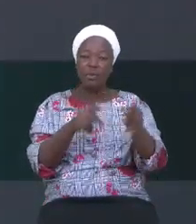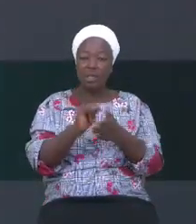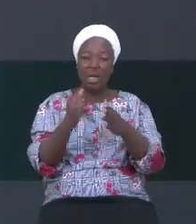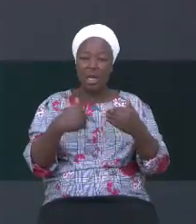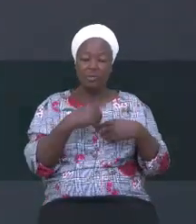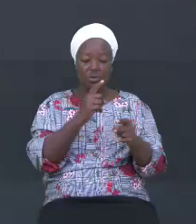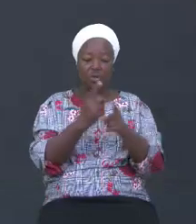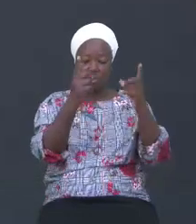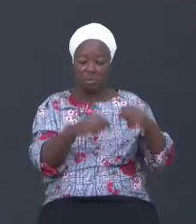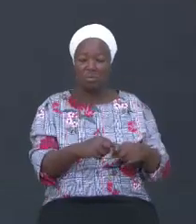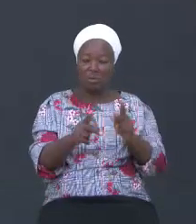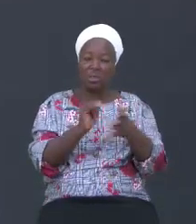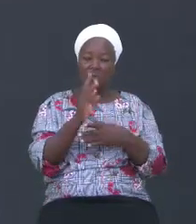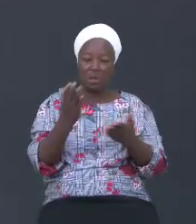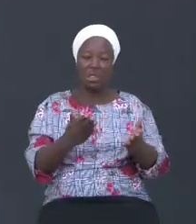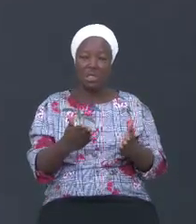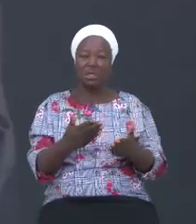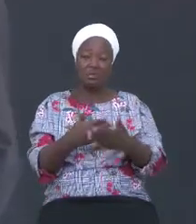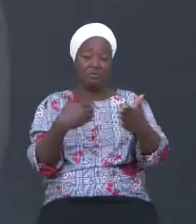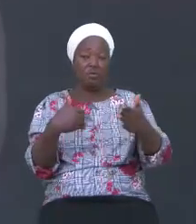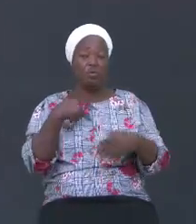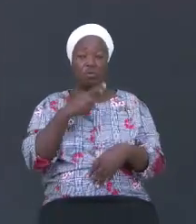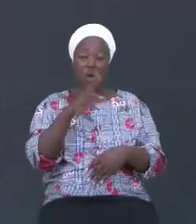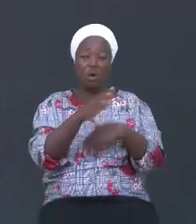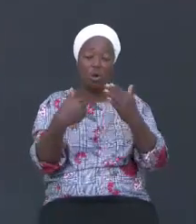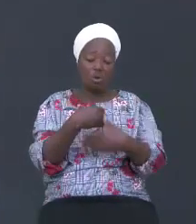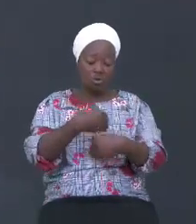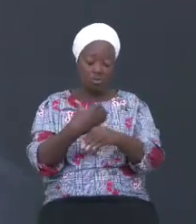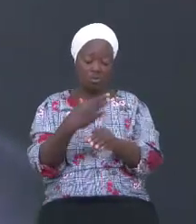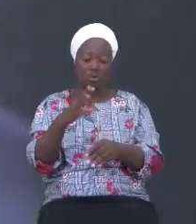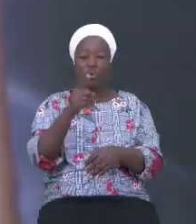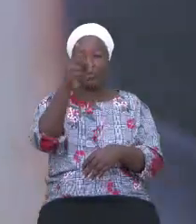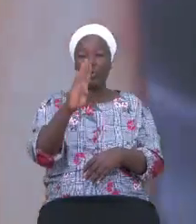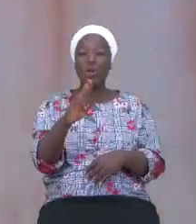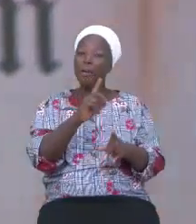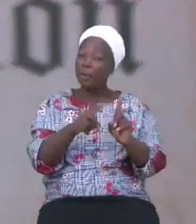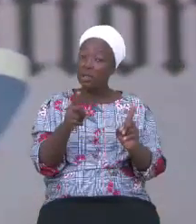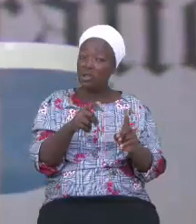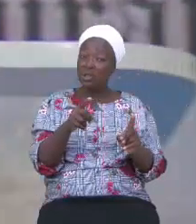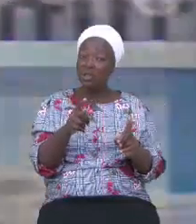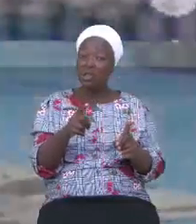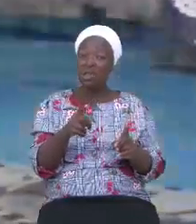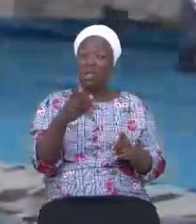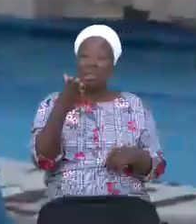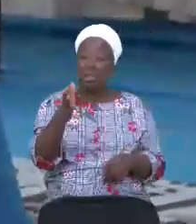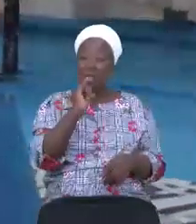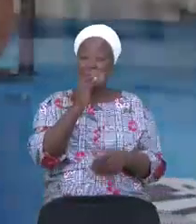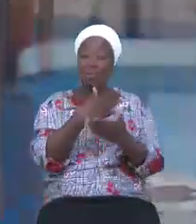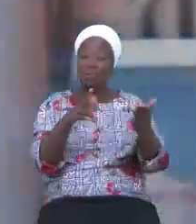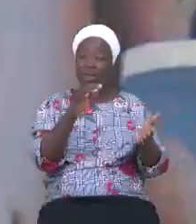were here before, we're all creatures of God, but there's something